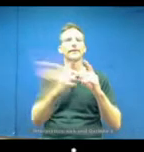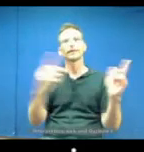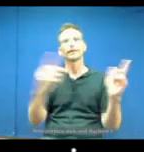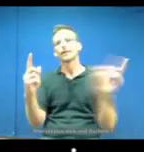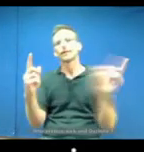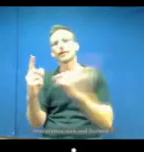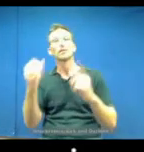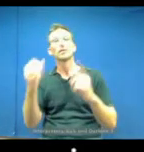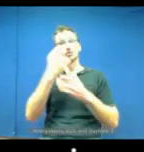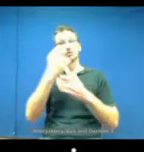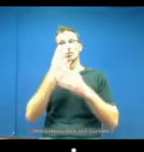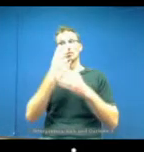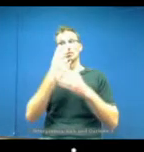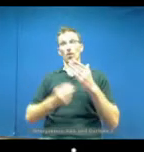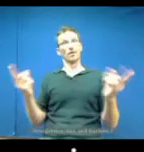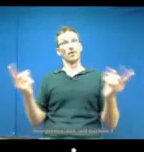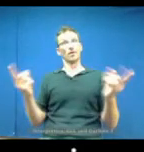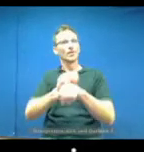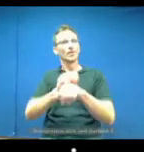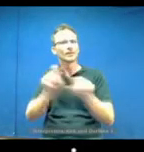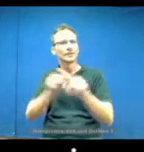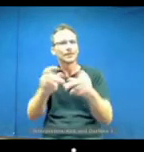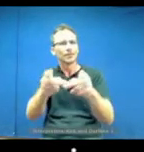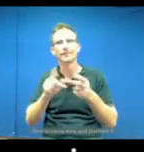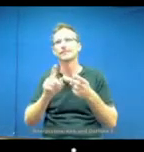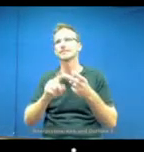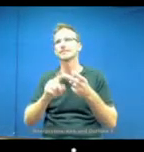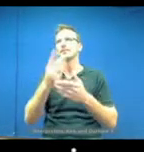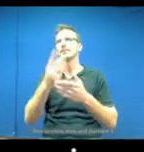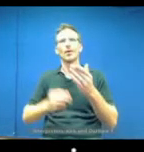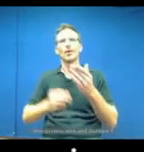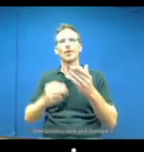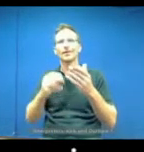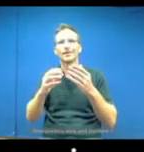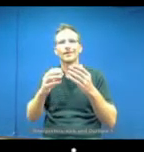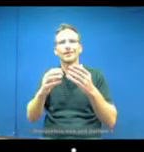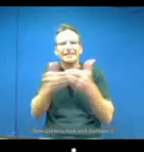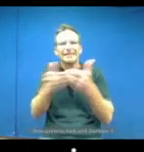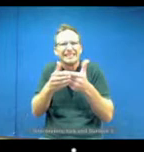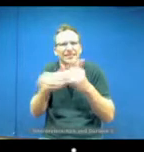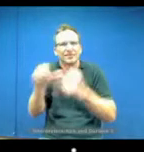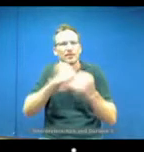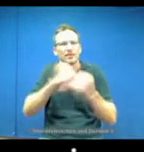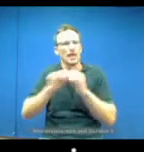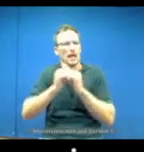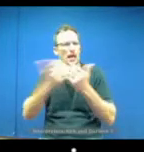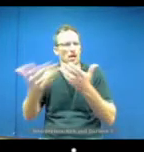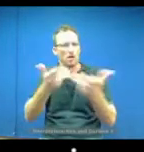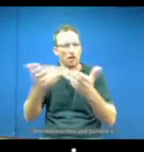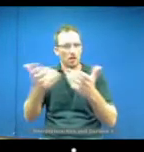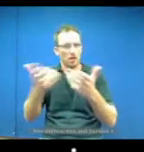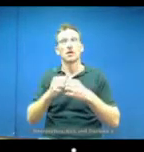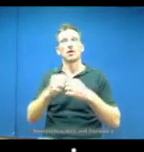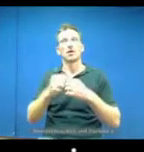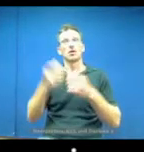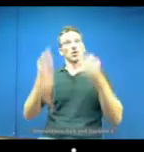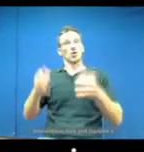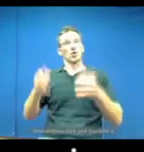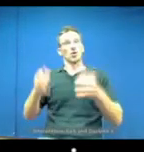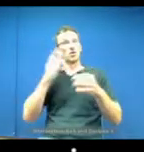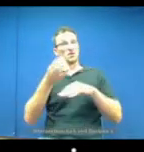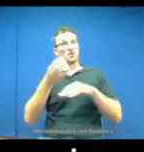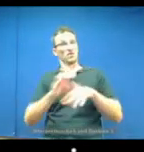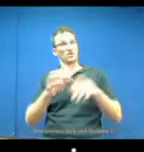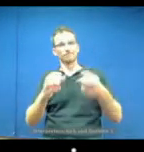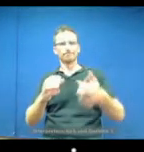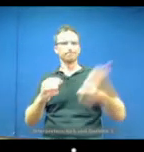same school? I don't think that a court's going to deny someone employment or the right to get an education by telling